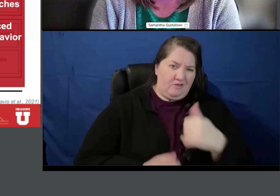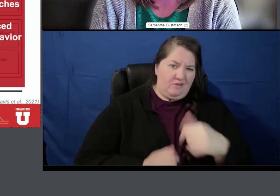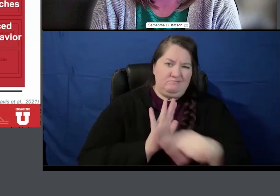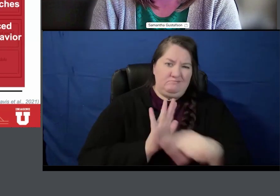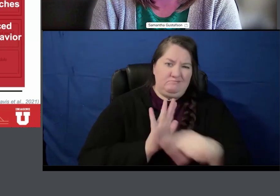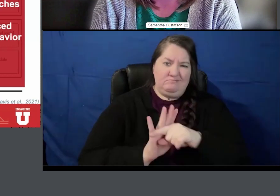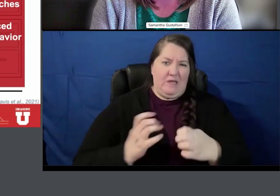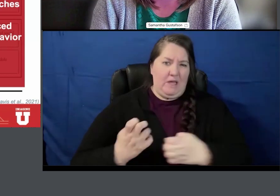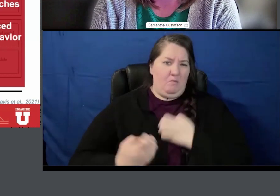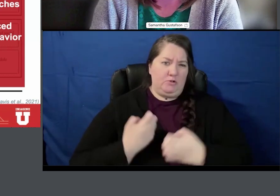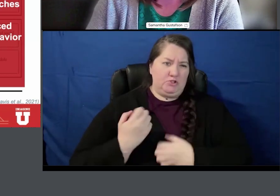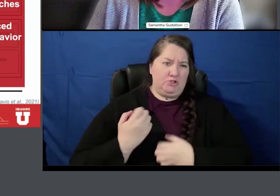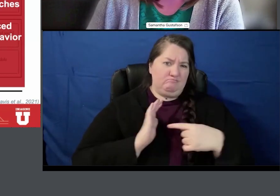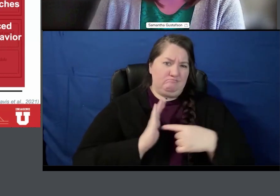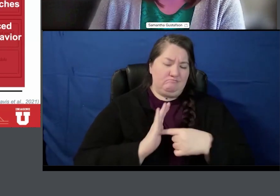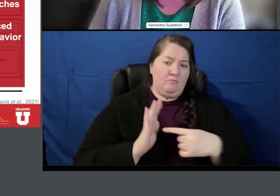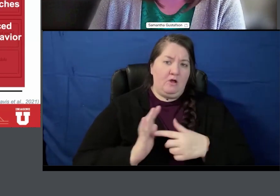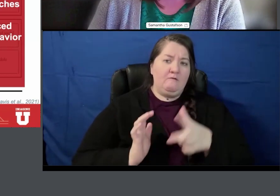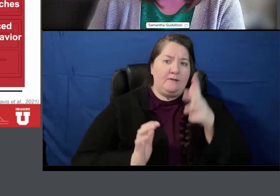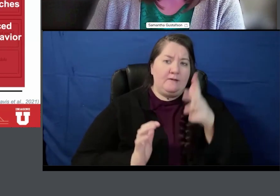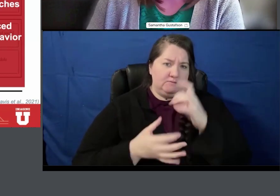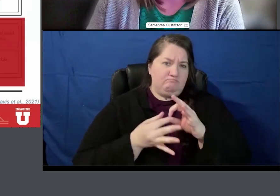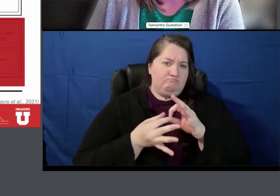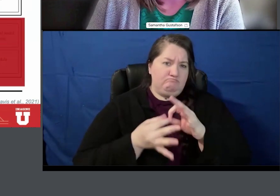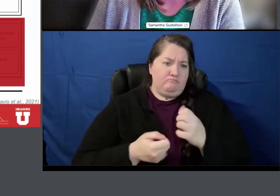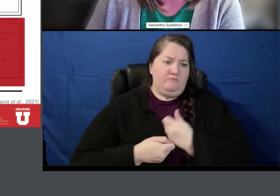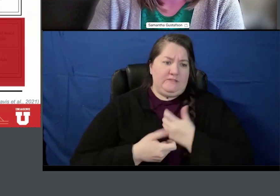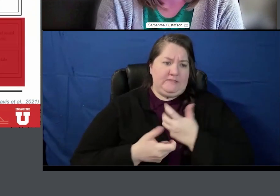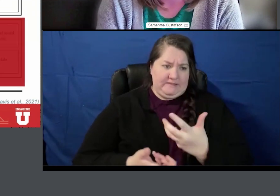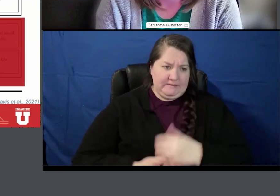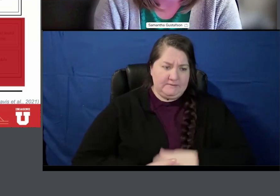emotional signs of listening related fatigue.